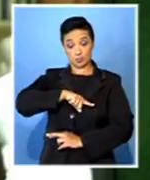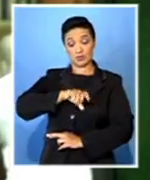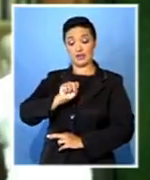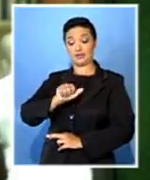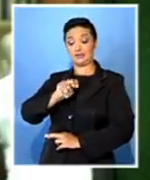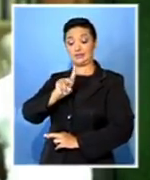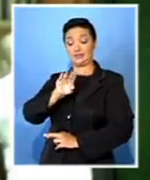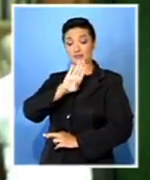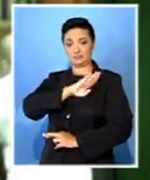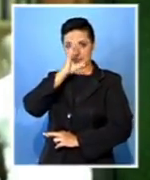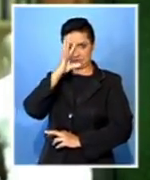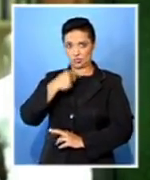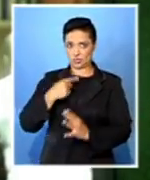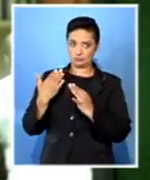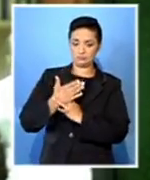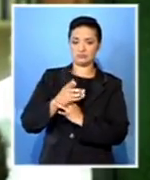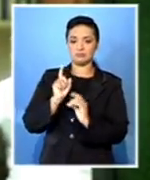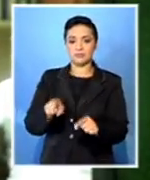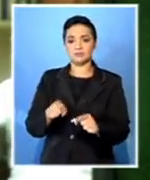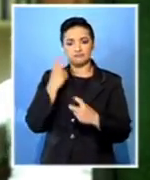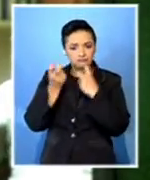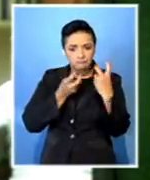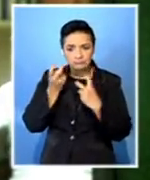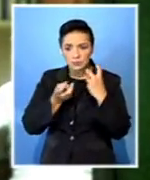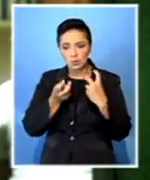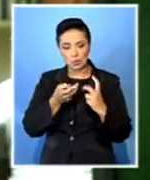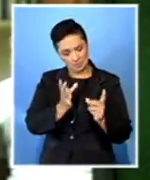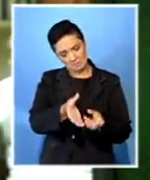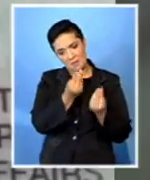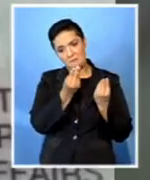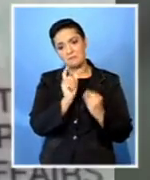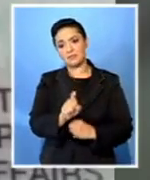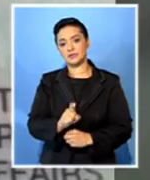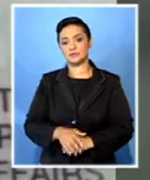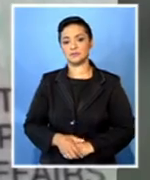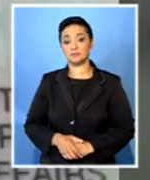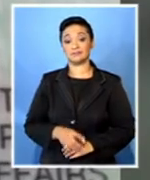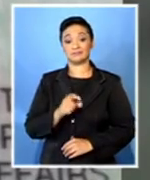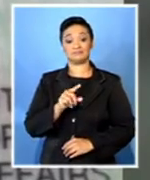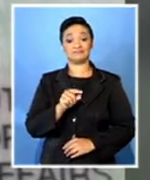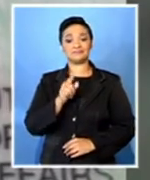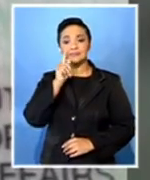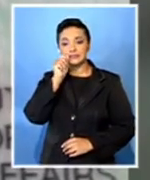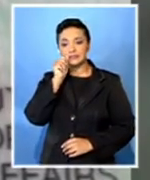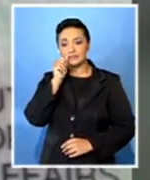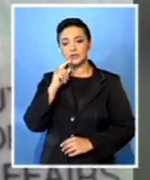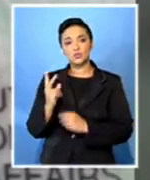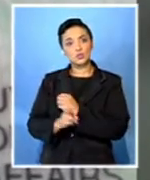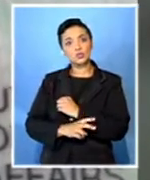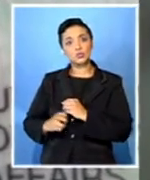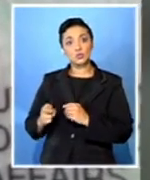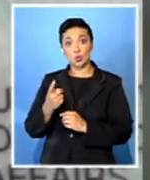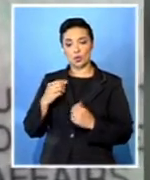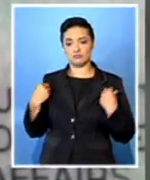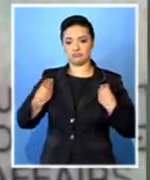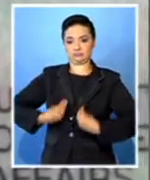South African National Defence Force, that we go and get our member. The suspect was also alleged to have stolen